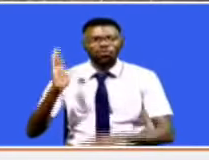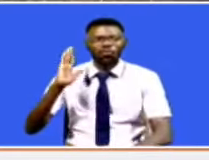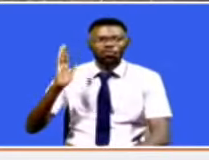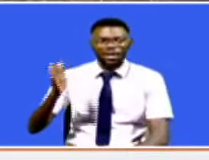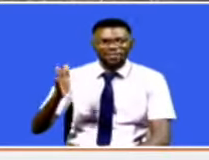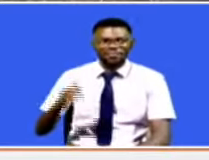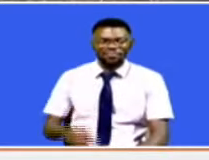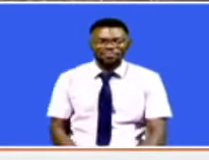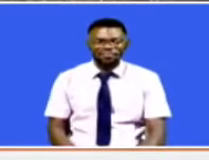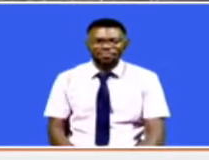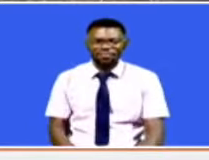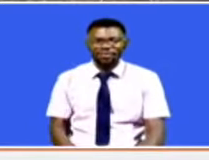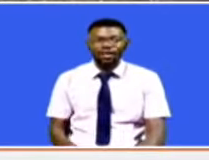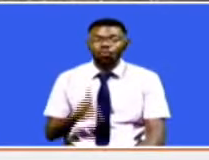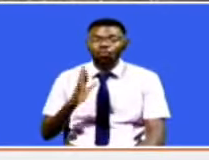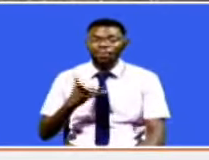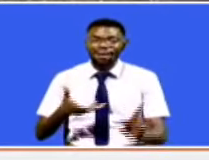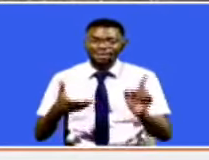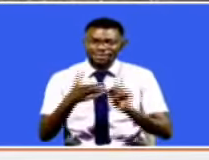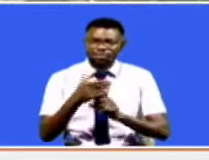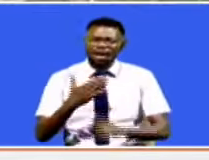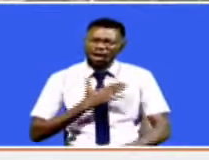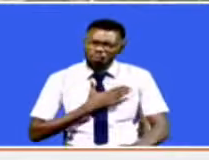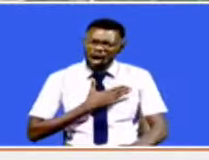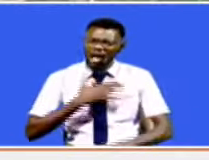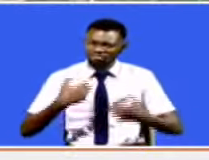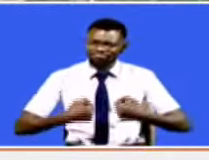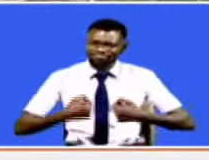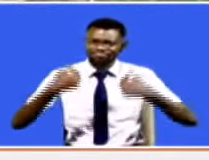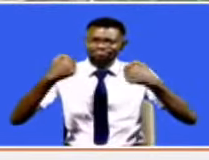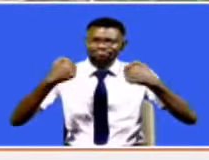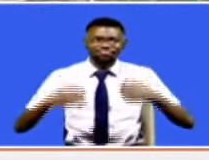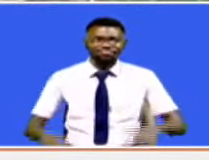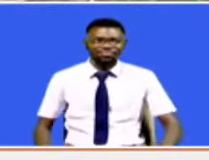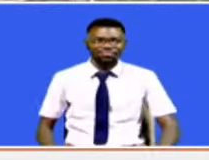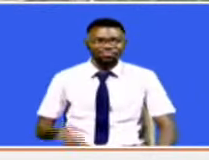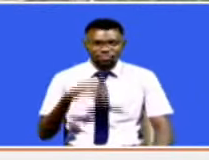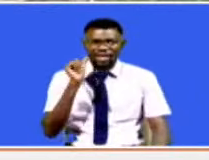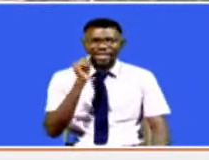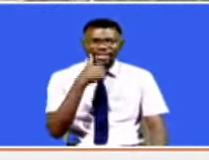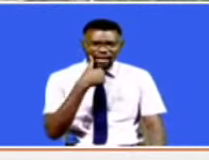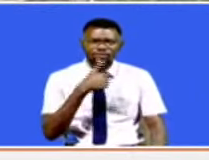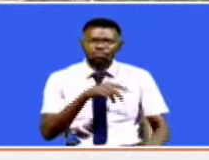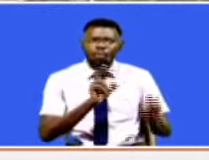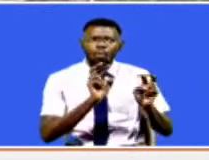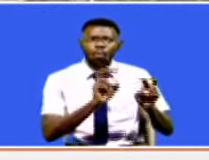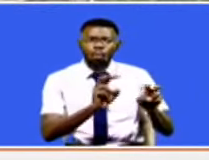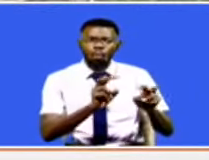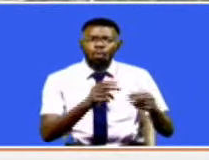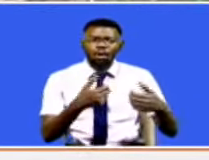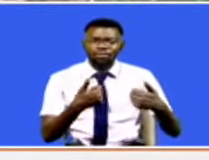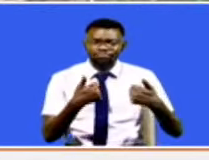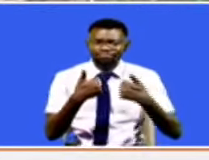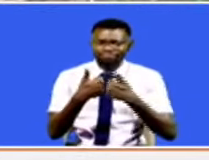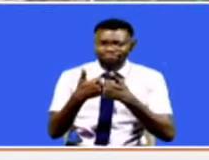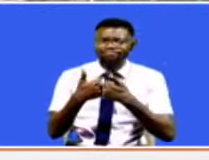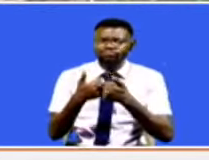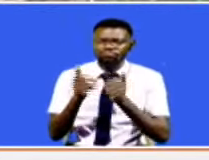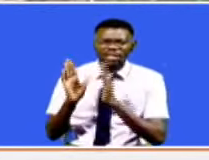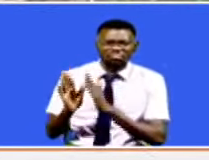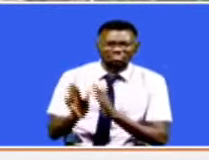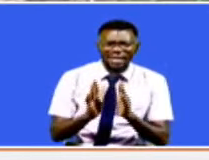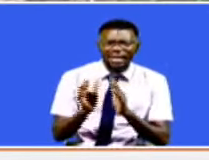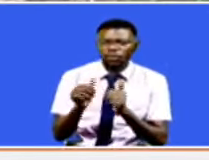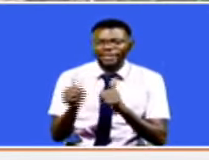to get what is ours rightfully. It was a nice game to watch. On our side, we had prepared well,